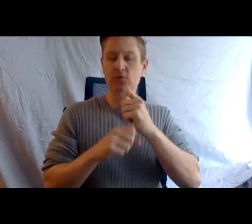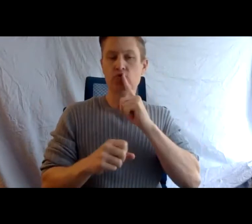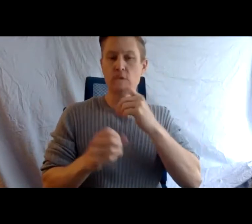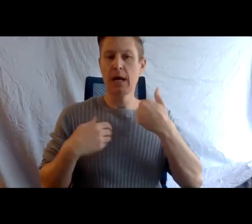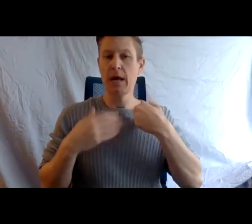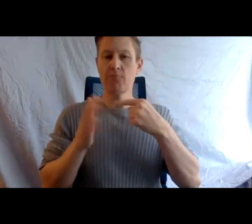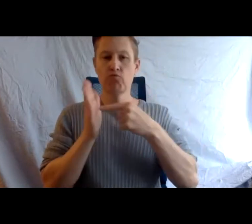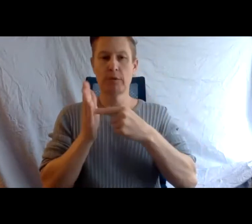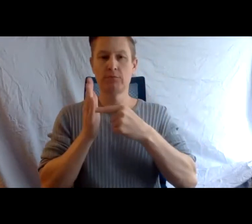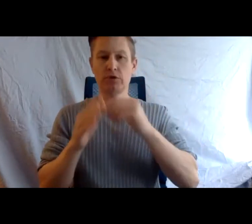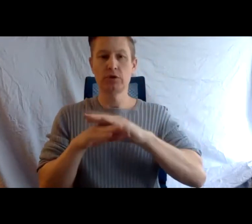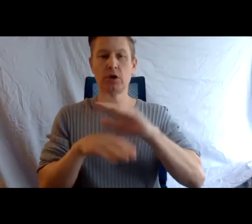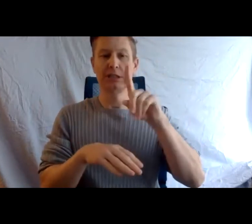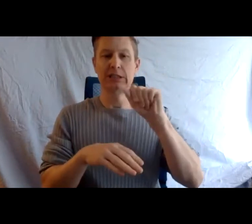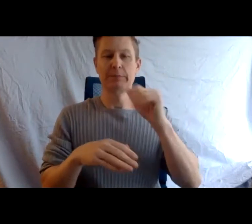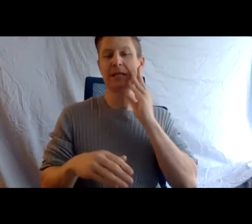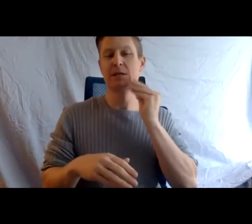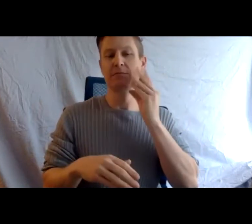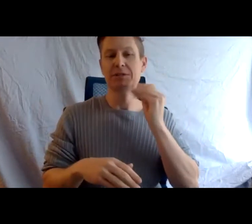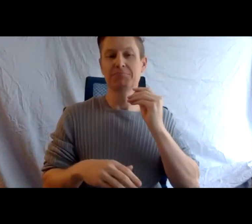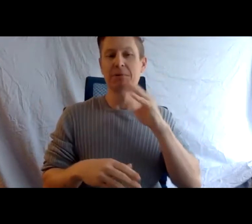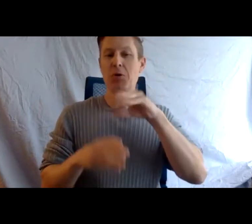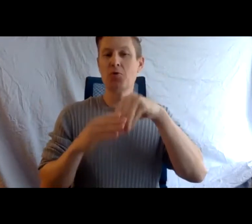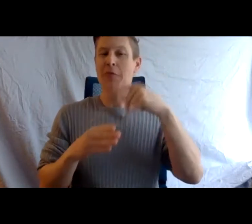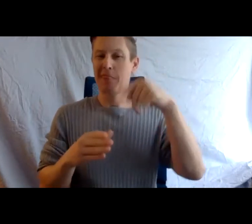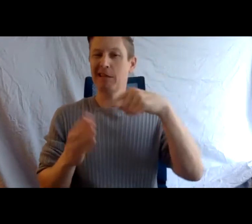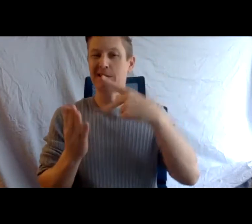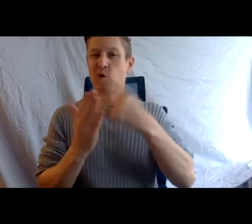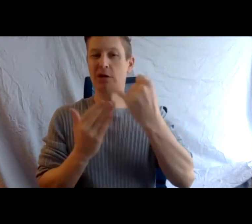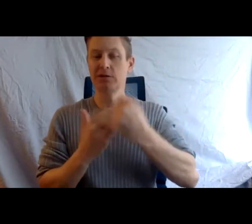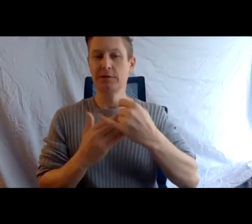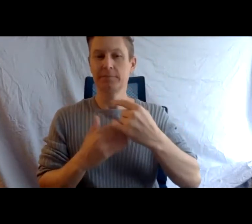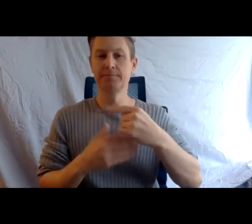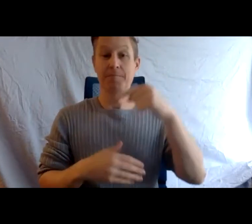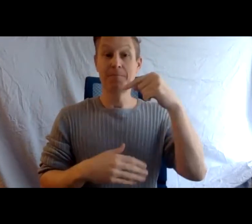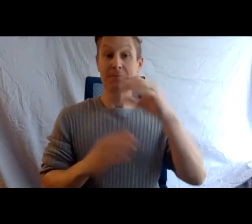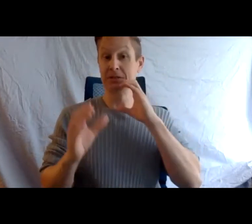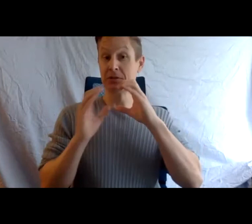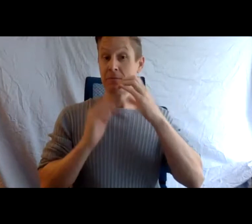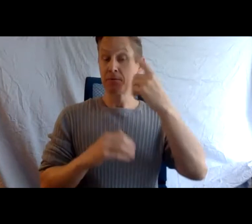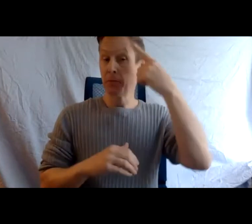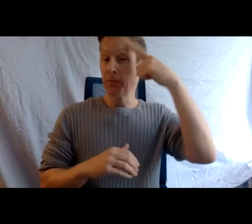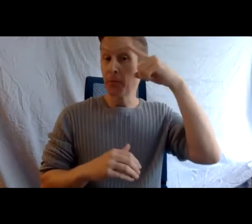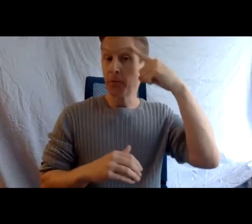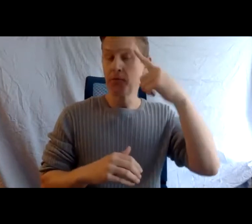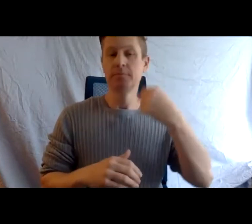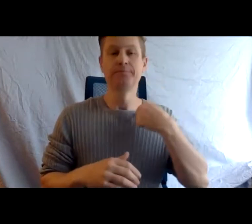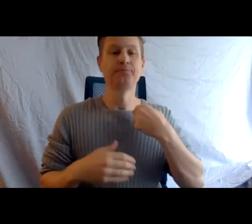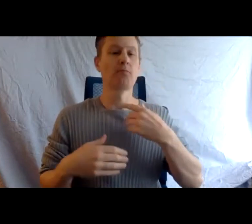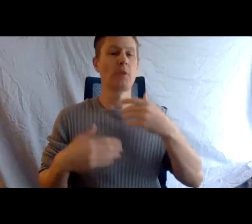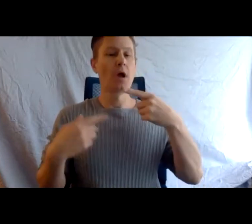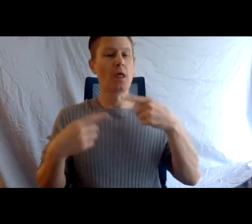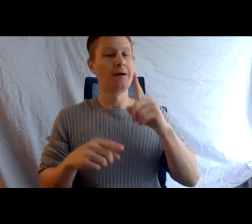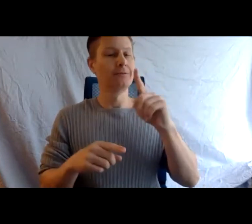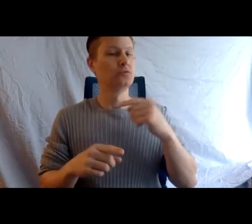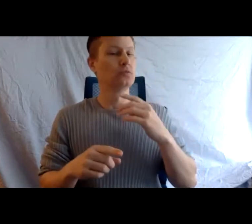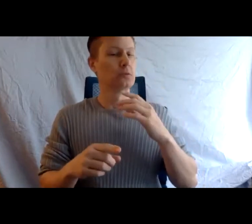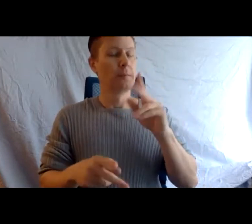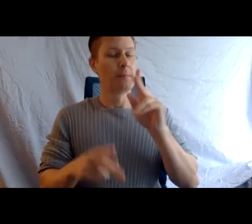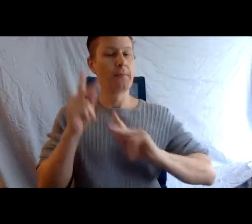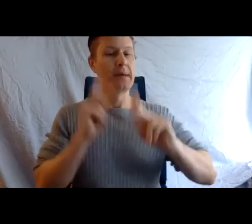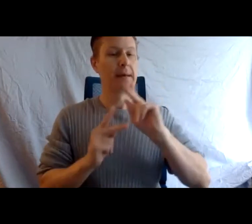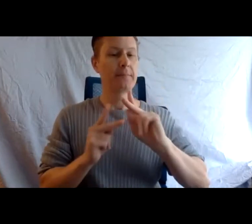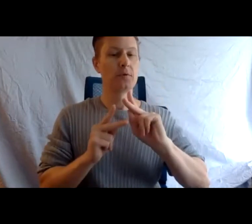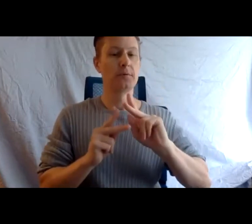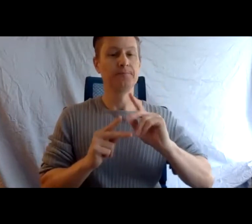this project. This conversation will include a chance for participants Q&A at the end, and if you would like to view the ASL interpreter